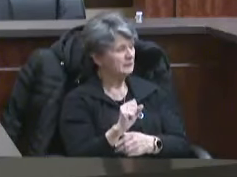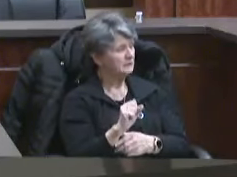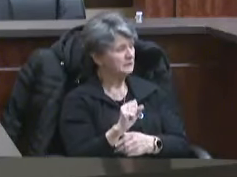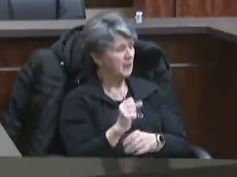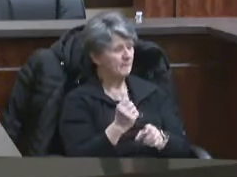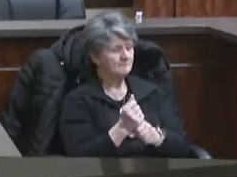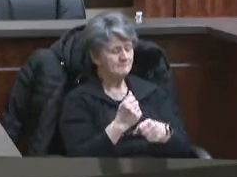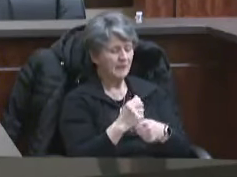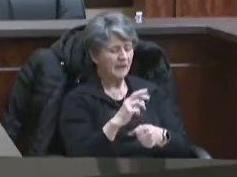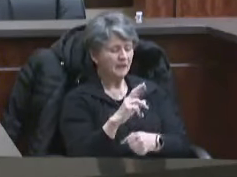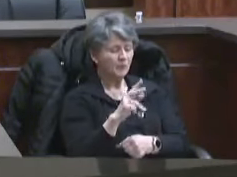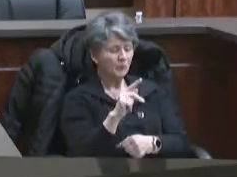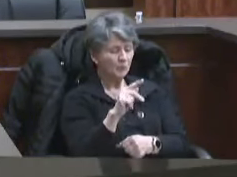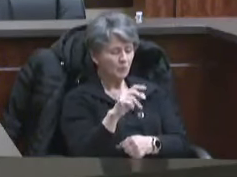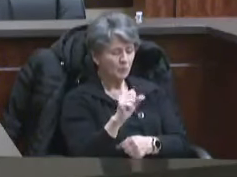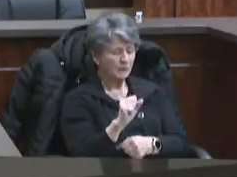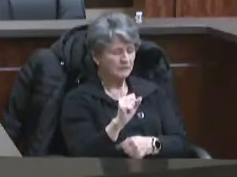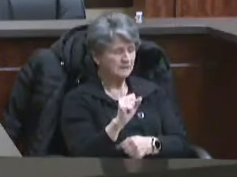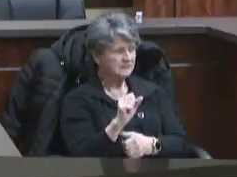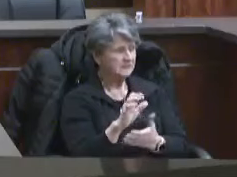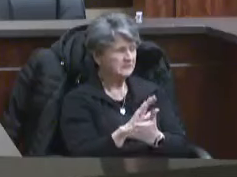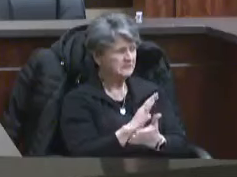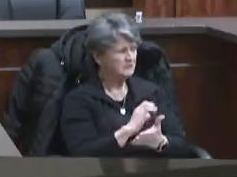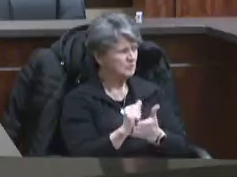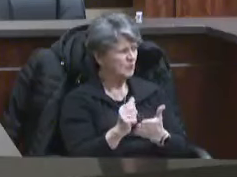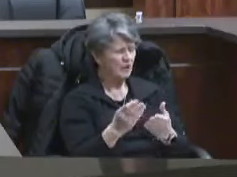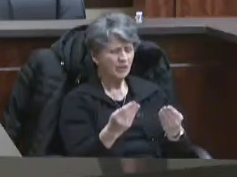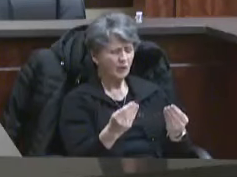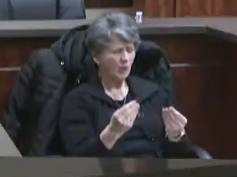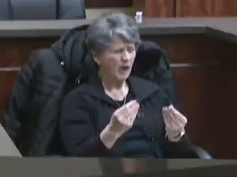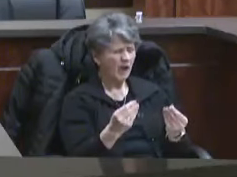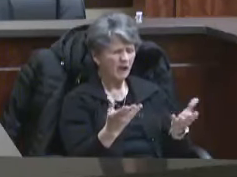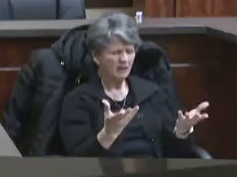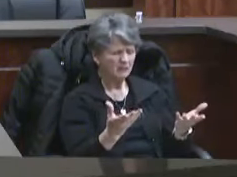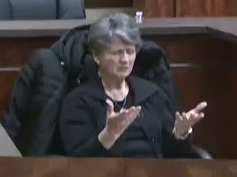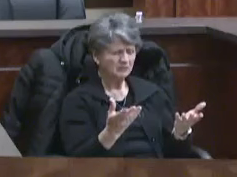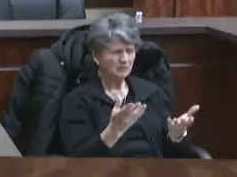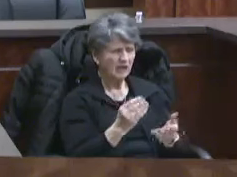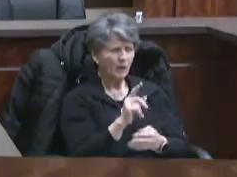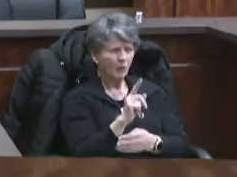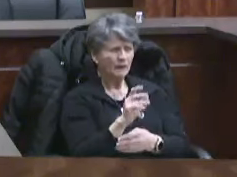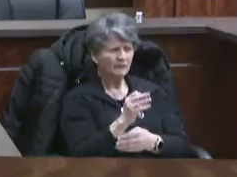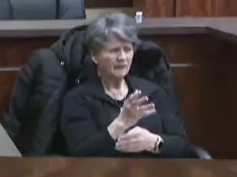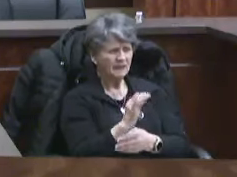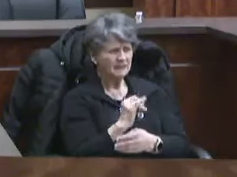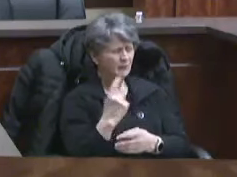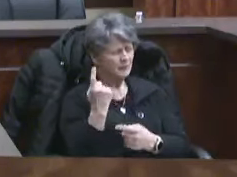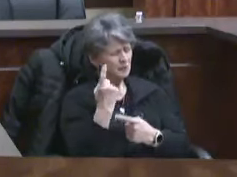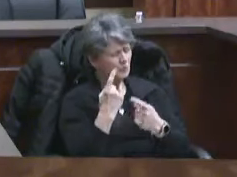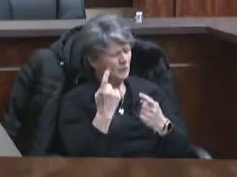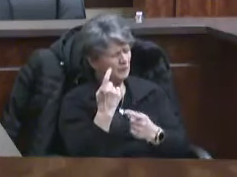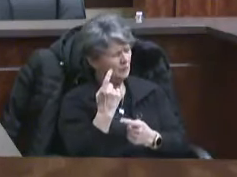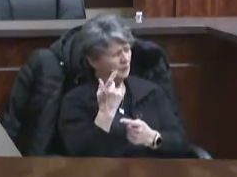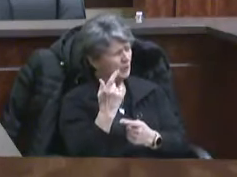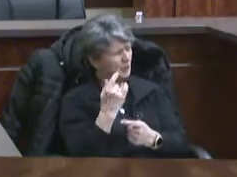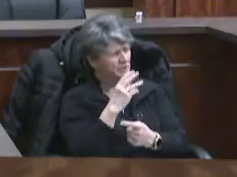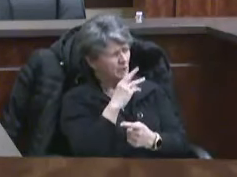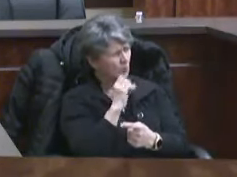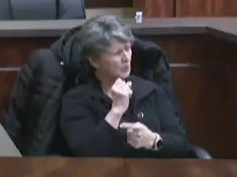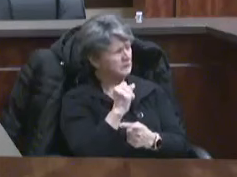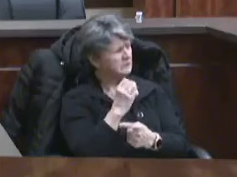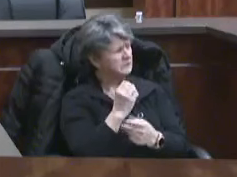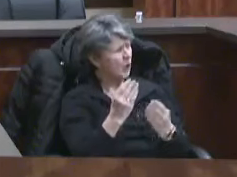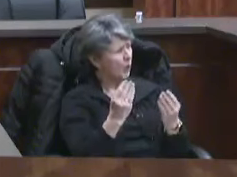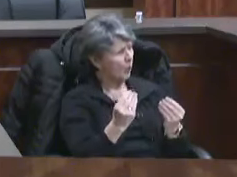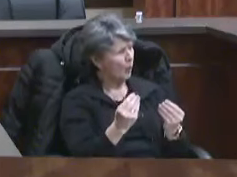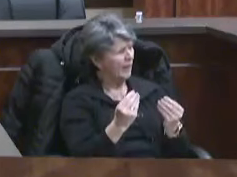ruts and tore up the grounds. And one of the things that I wondered is, because it was so wet this year,